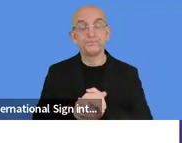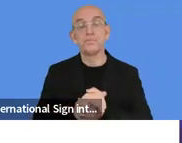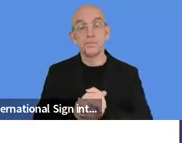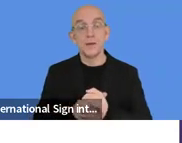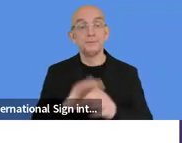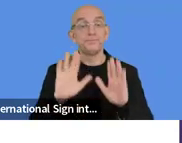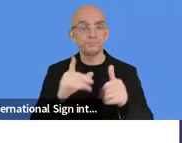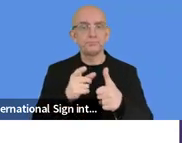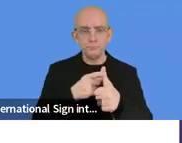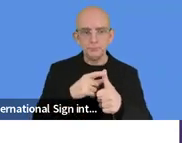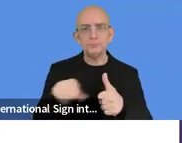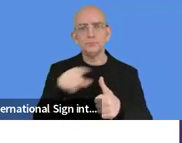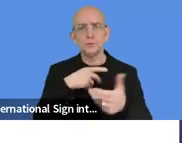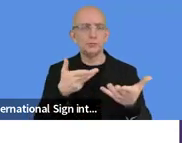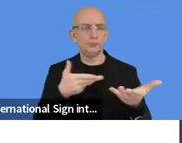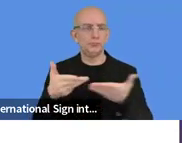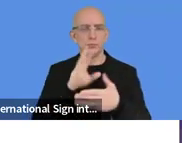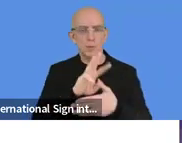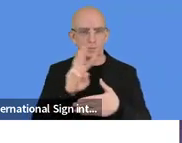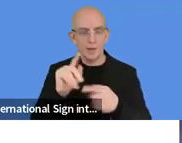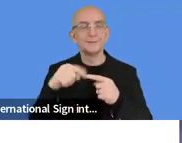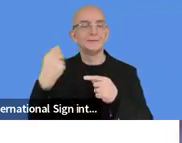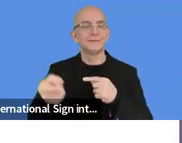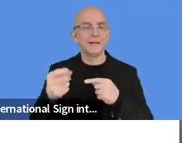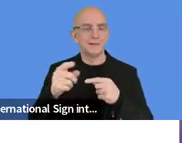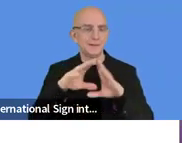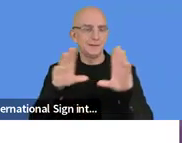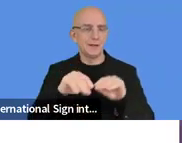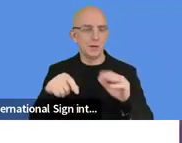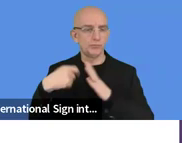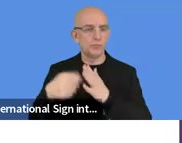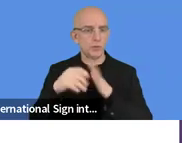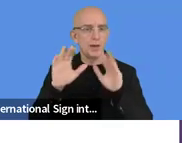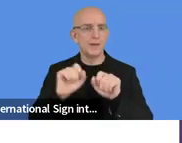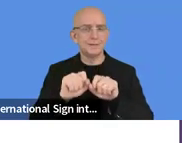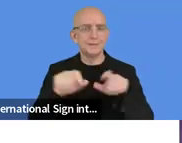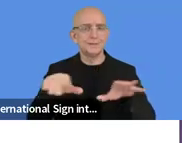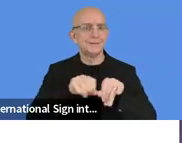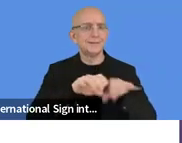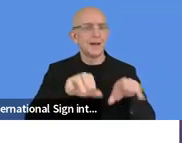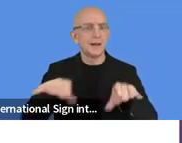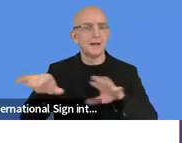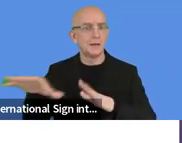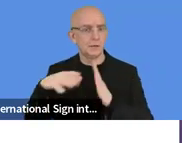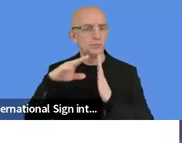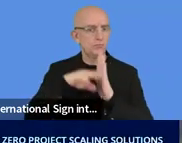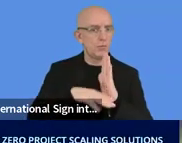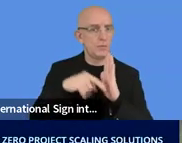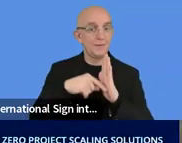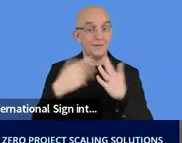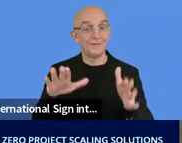helped 12 social enterprises from around the world maximize their revenue and reach new